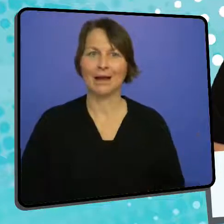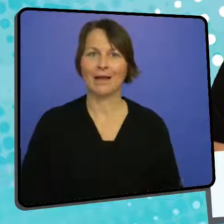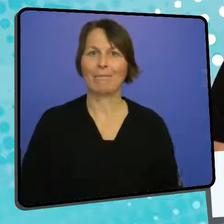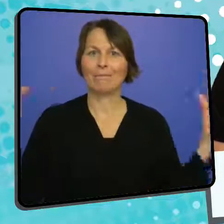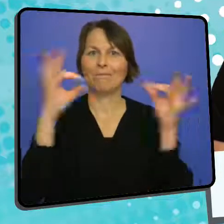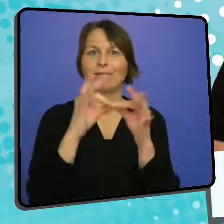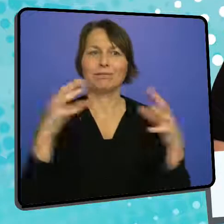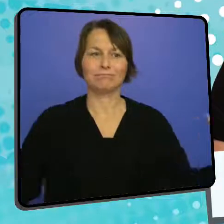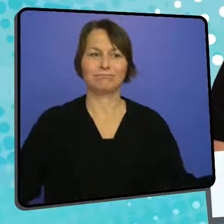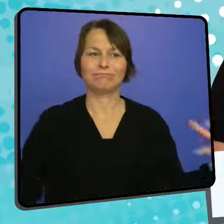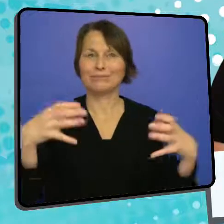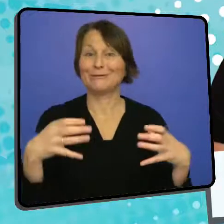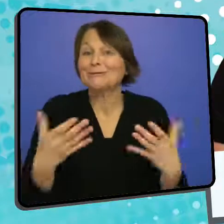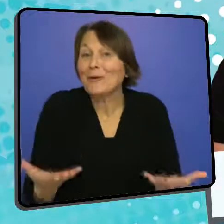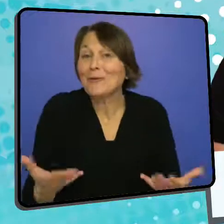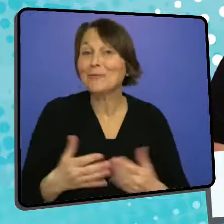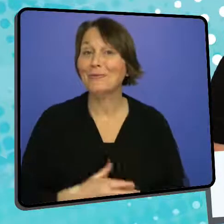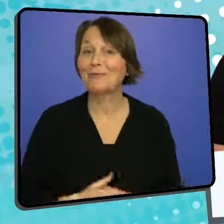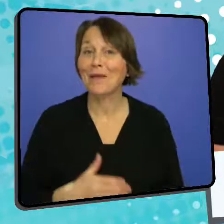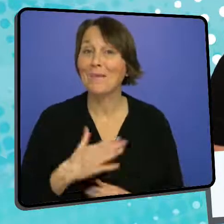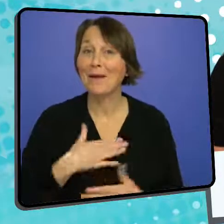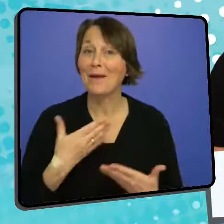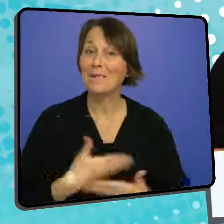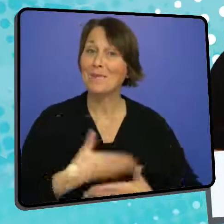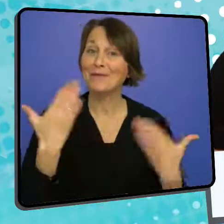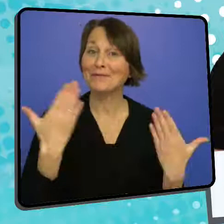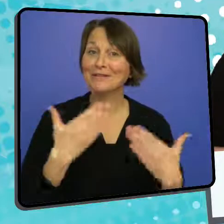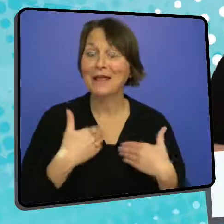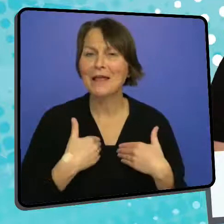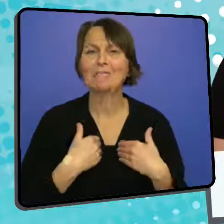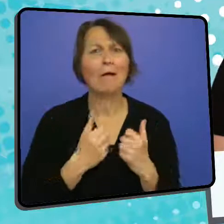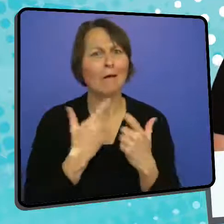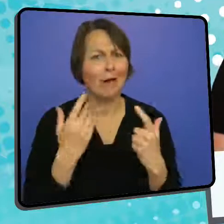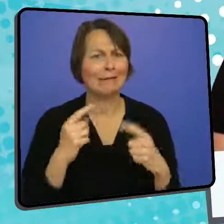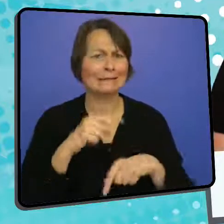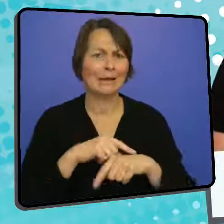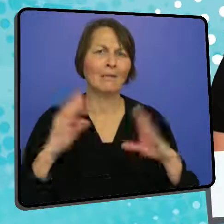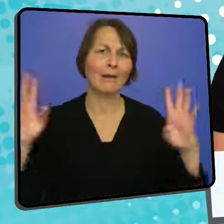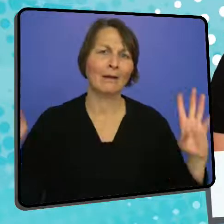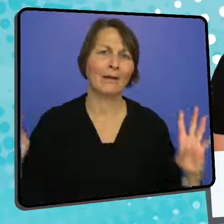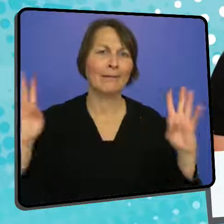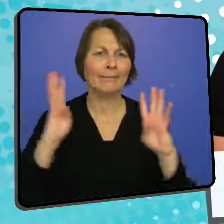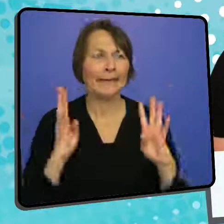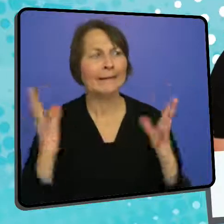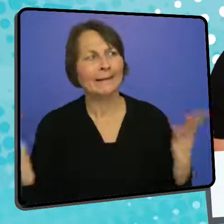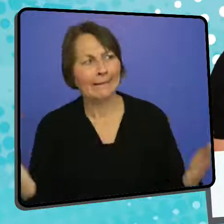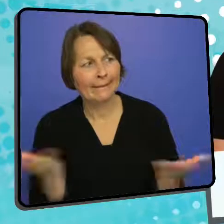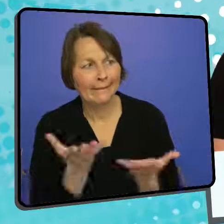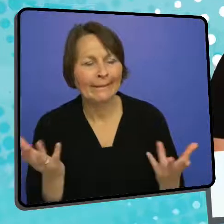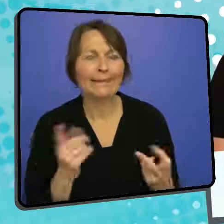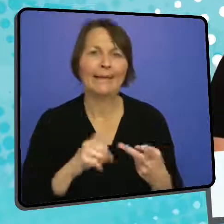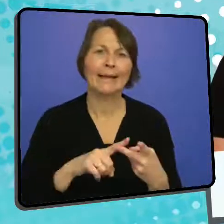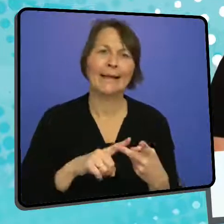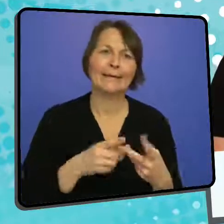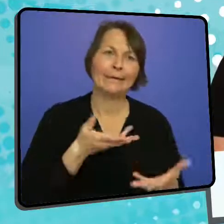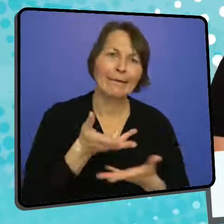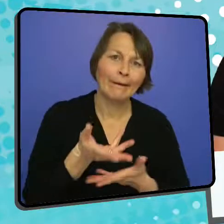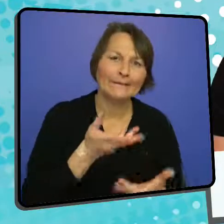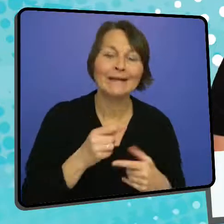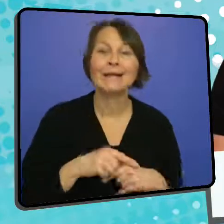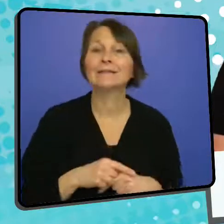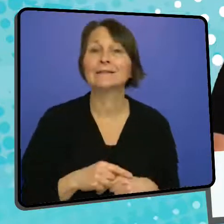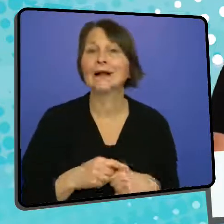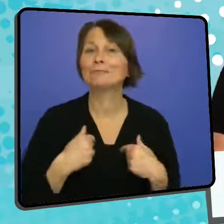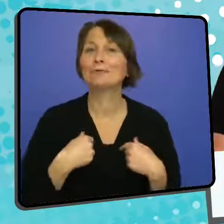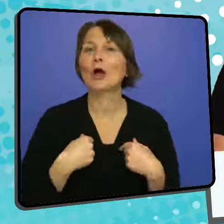that's how my day to day is a lot of meetings, a lot of strategic conversations, and a lot of managing people rather than playing around with